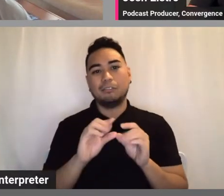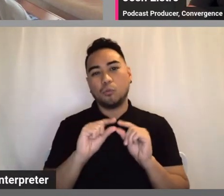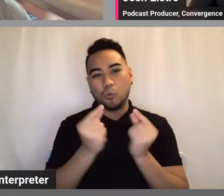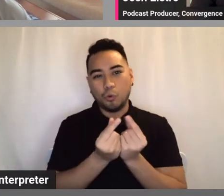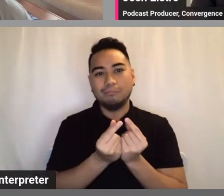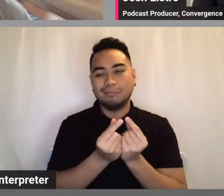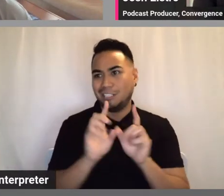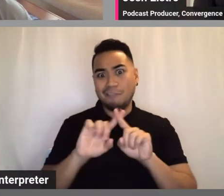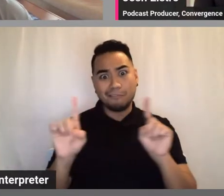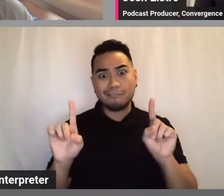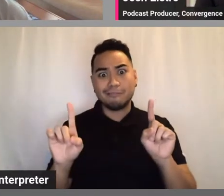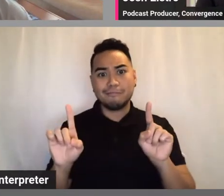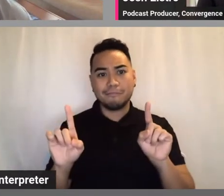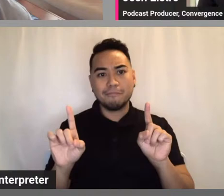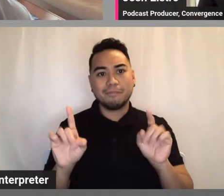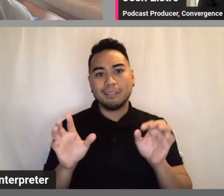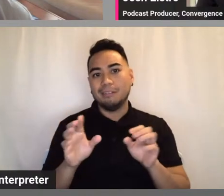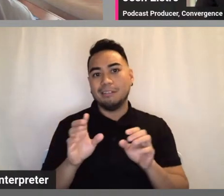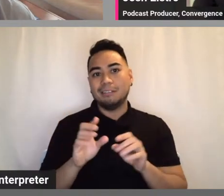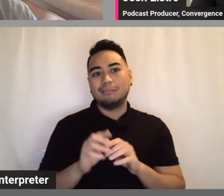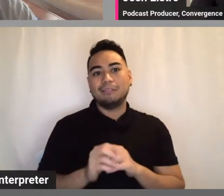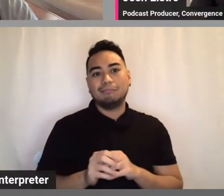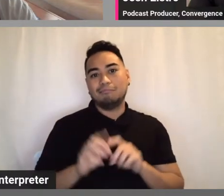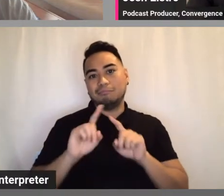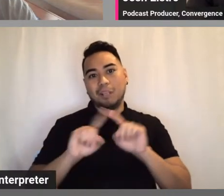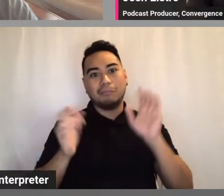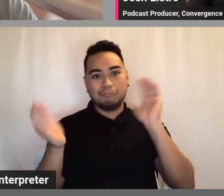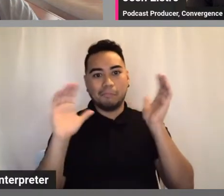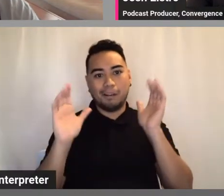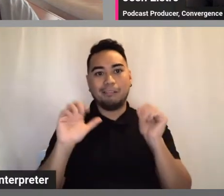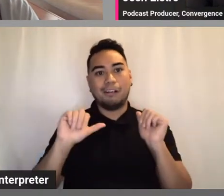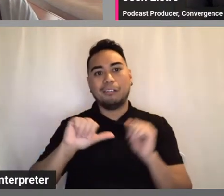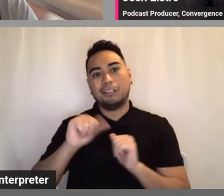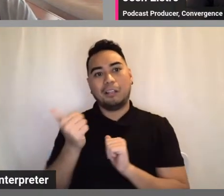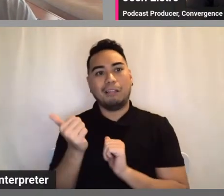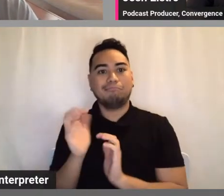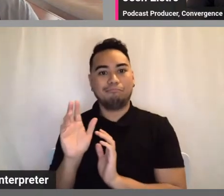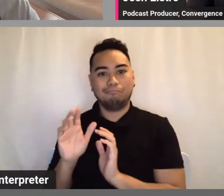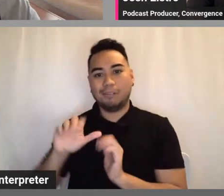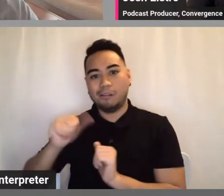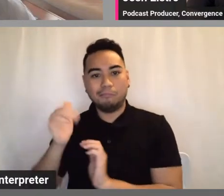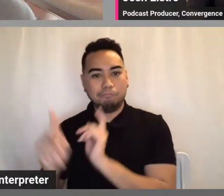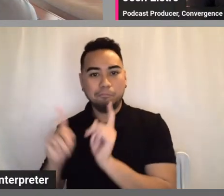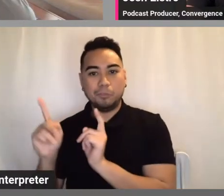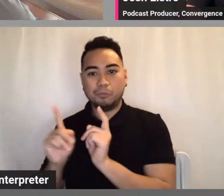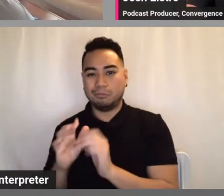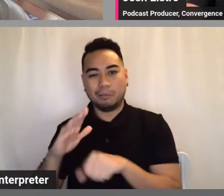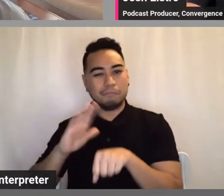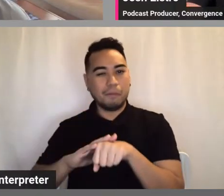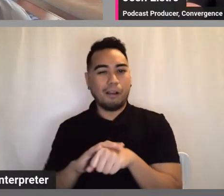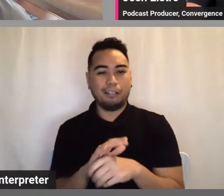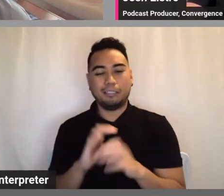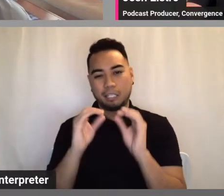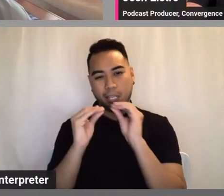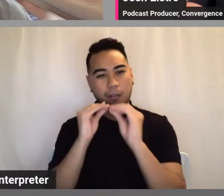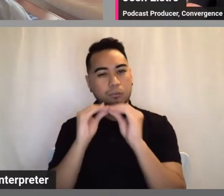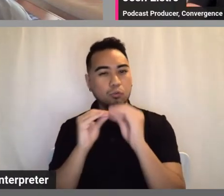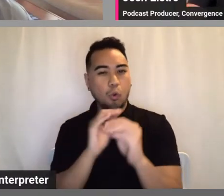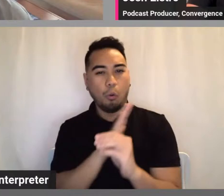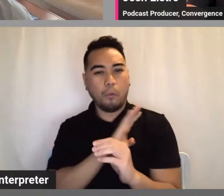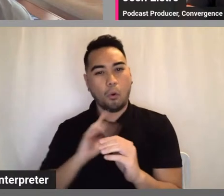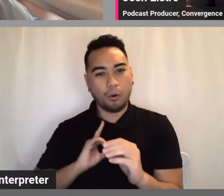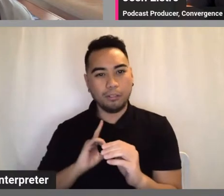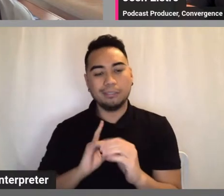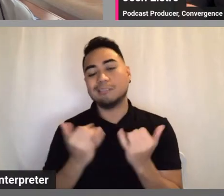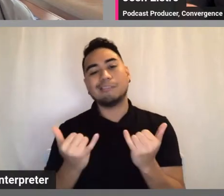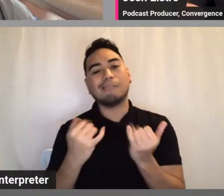different from the political backgrounds of a lot of the folks on our editorial board. We're going to talk a little bit about how we